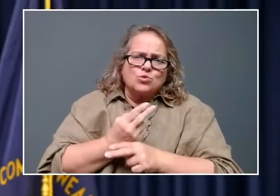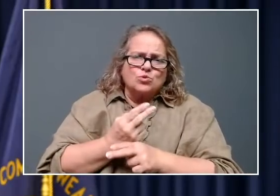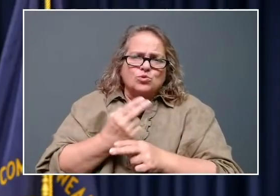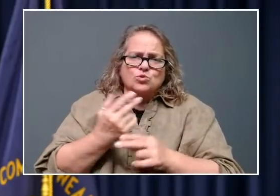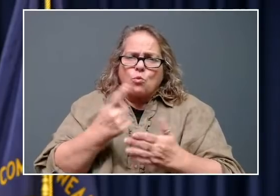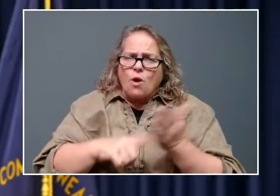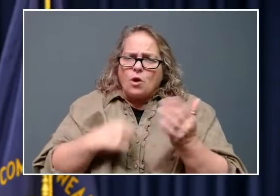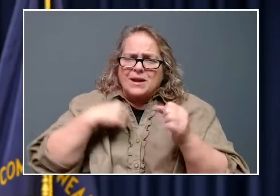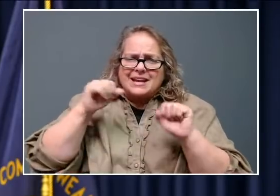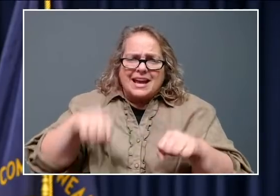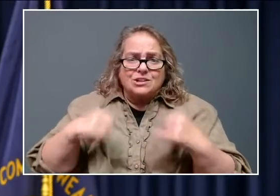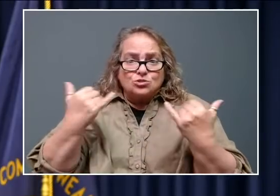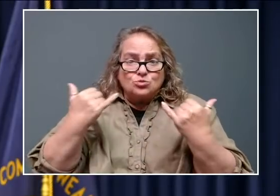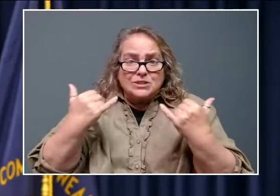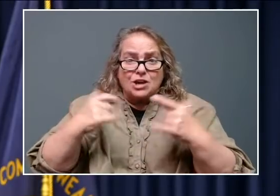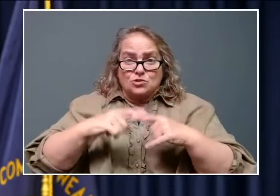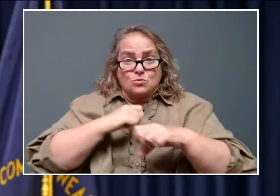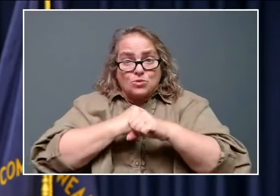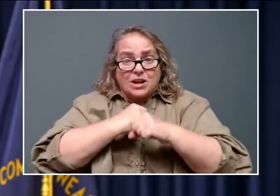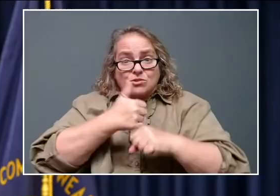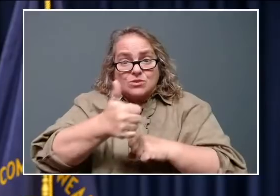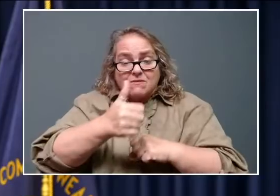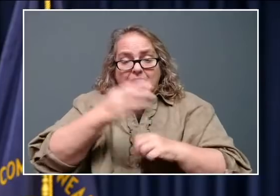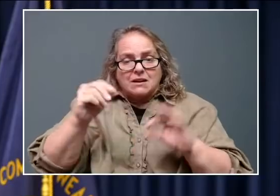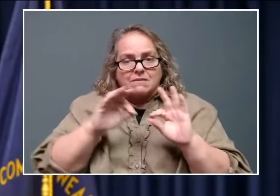and your families. Sunday,